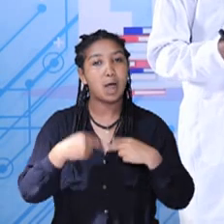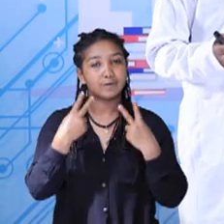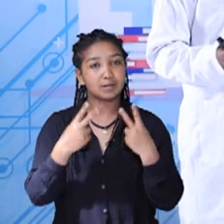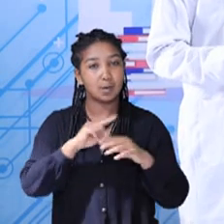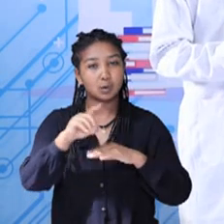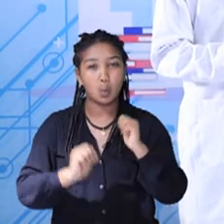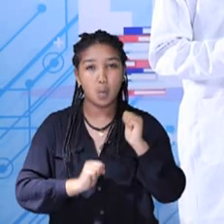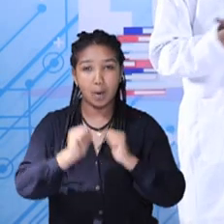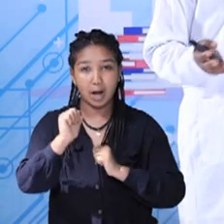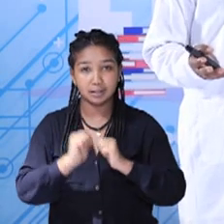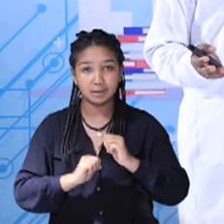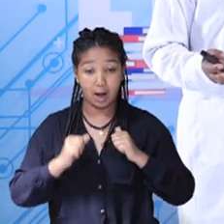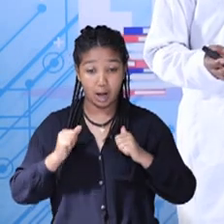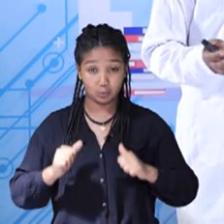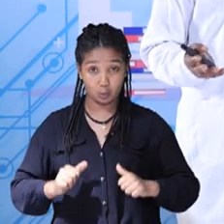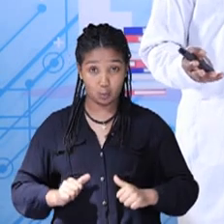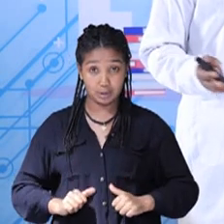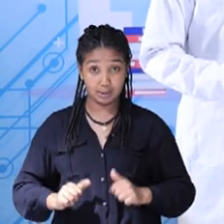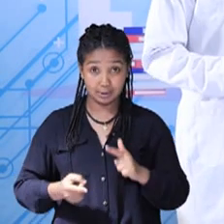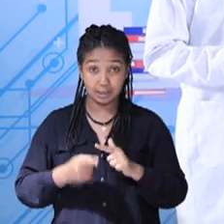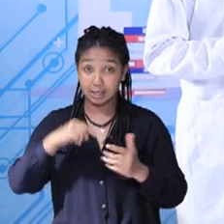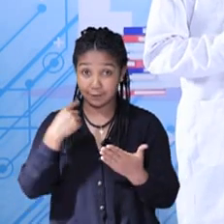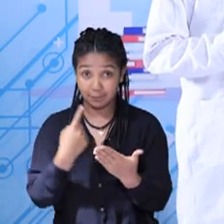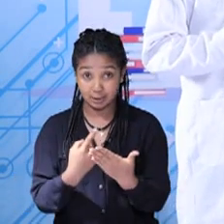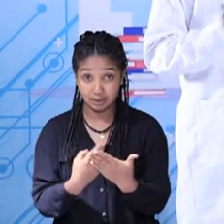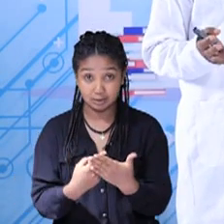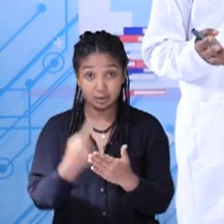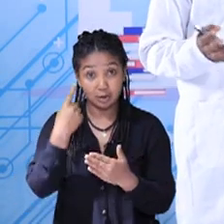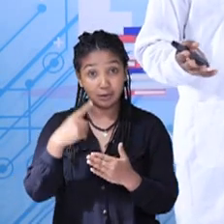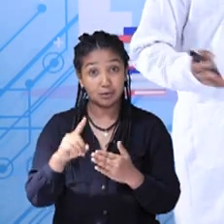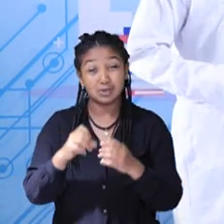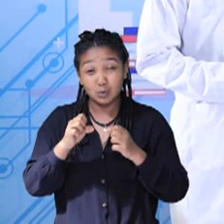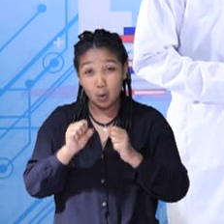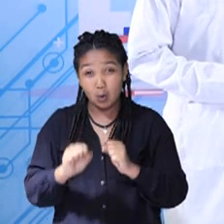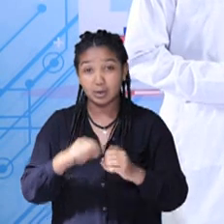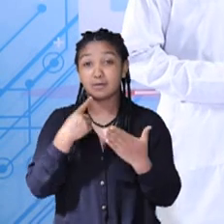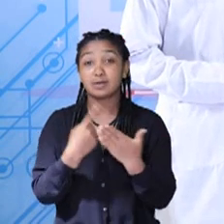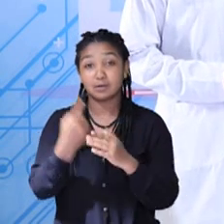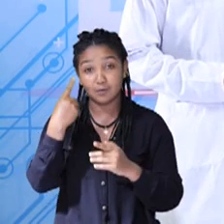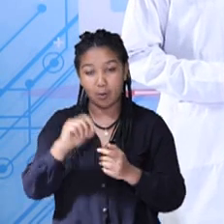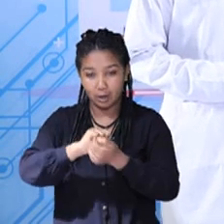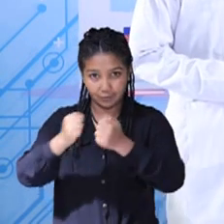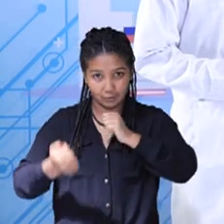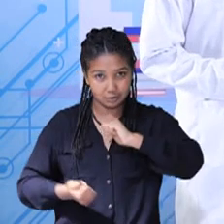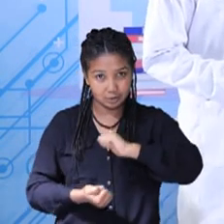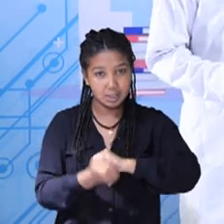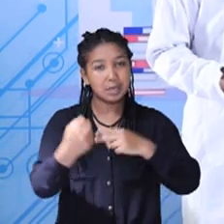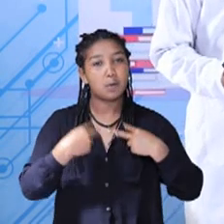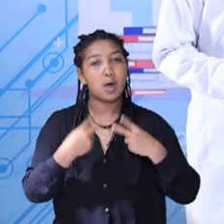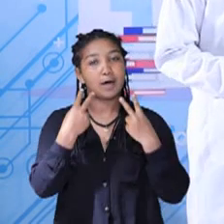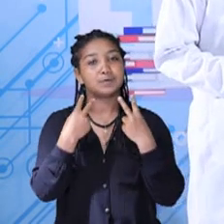seen comparative anatomy as an evidence, as a strong evidence for evolution. We